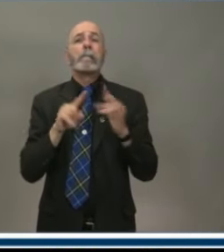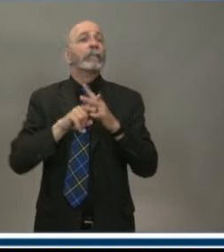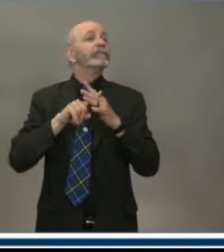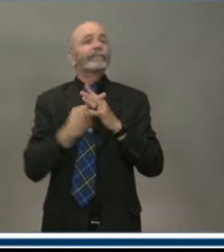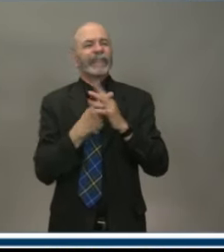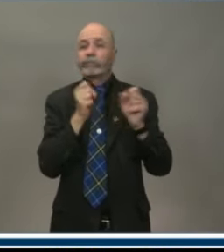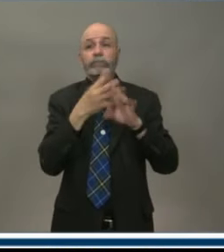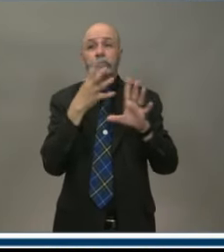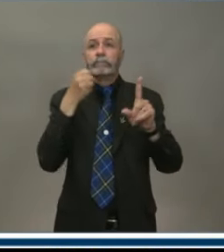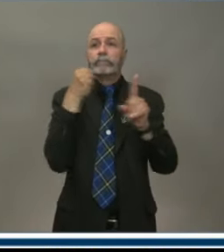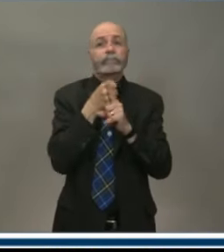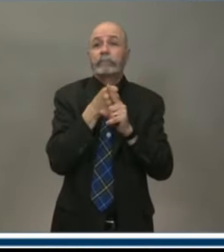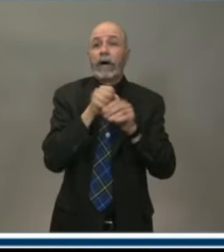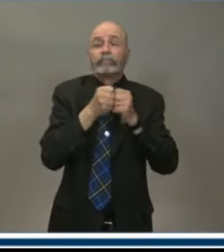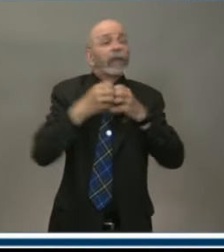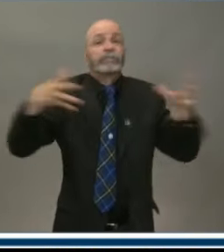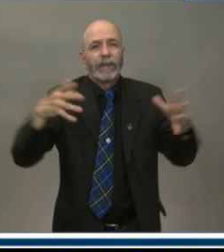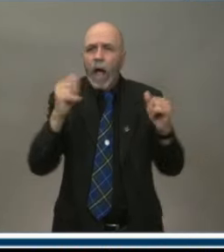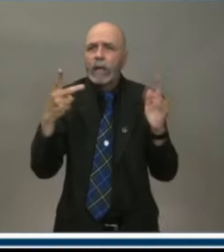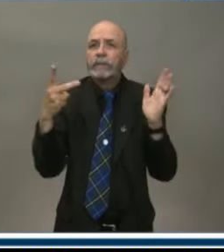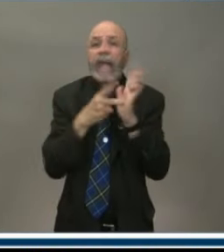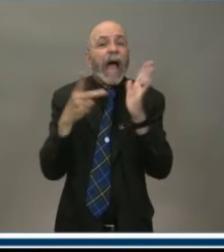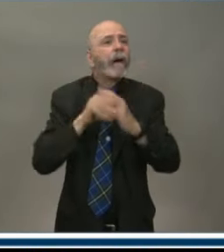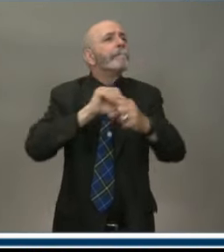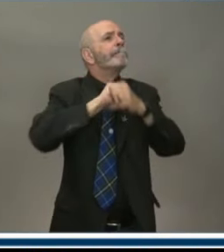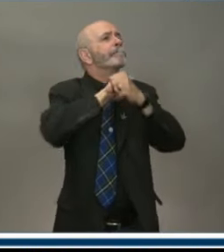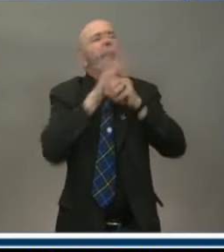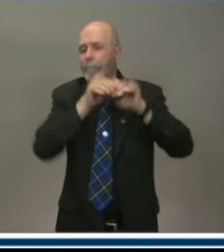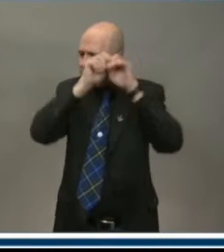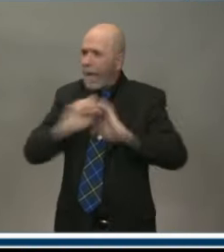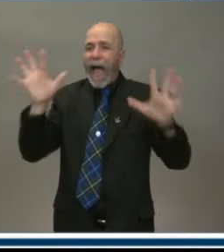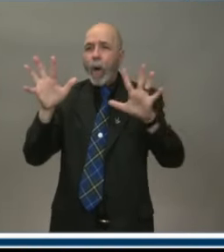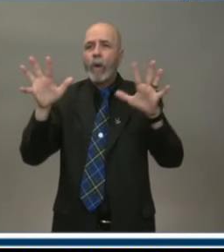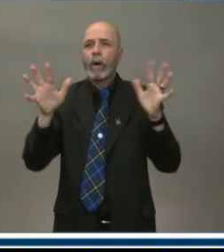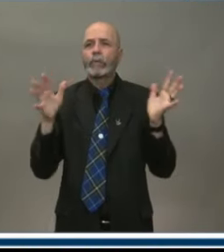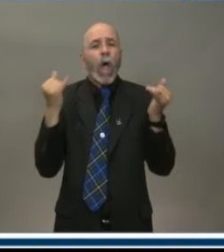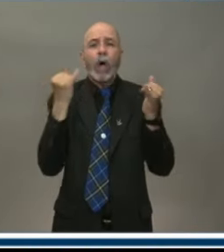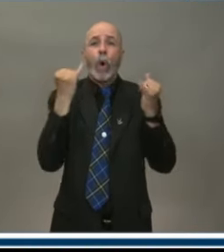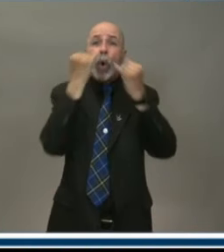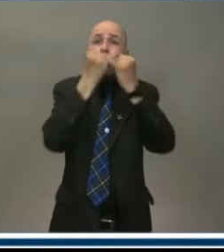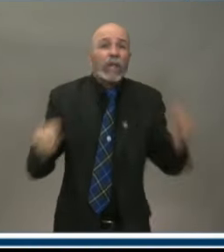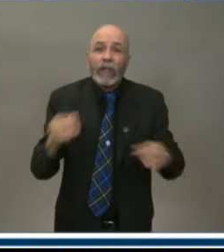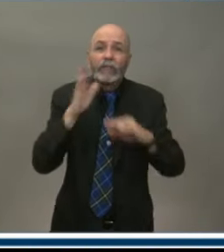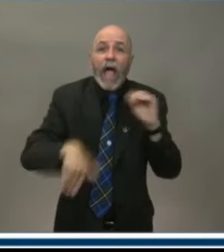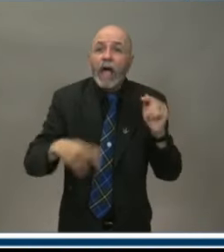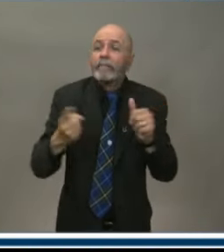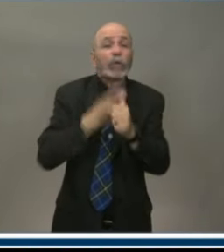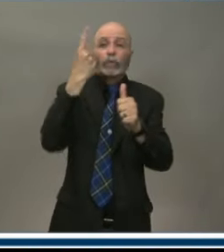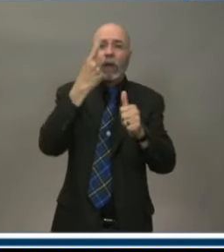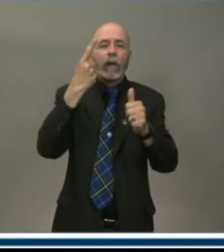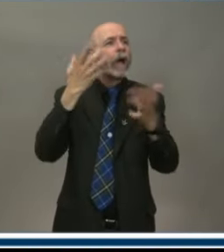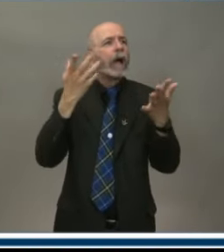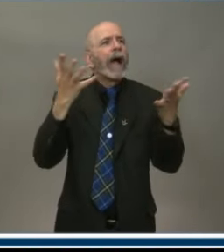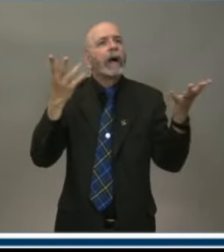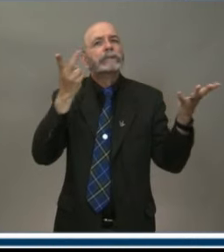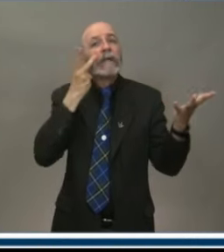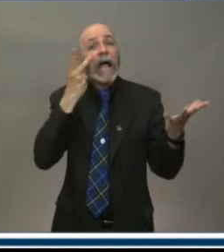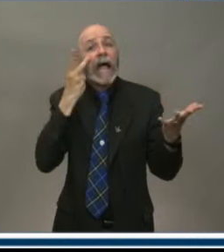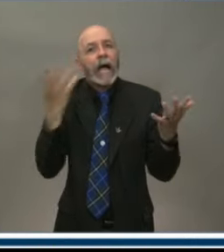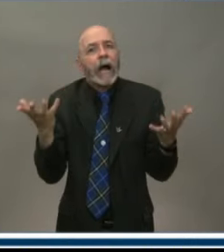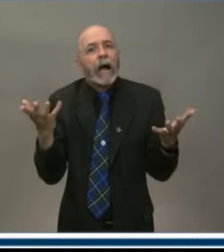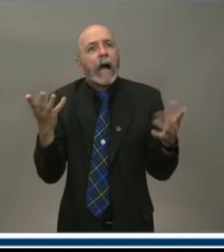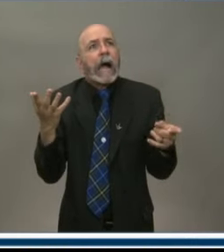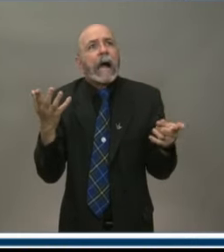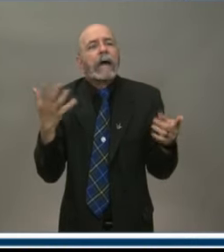actually sometimes becomes worse than the first wave, and we need to make sure that we continue to stay aggressive on first of all,